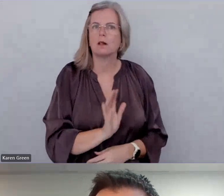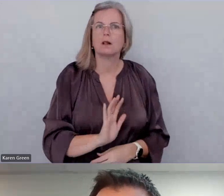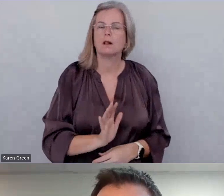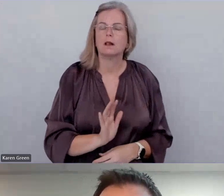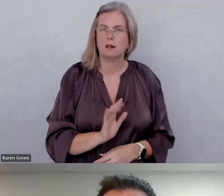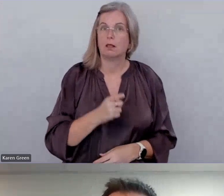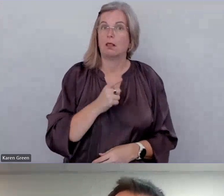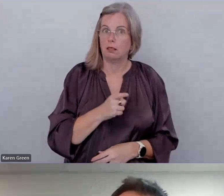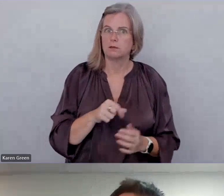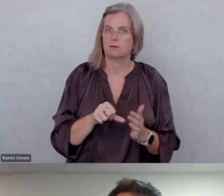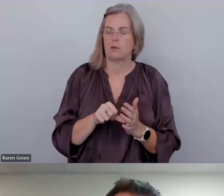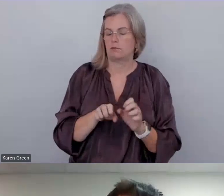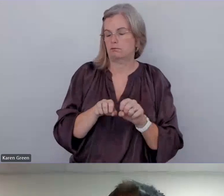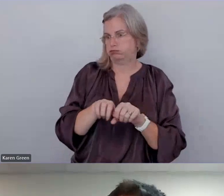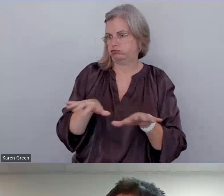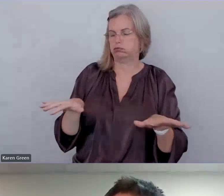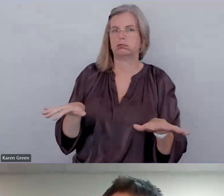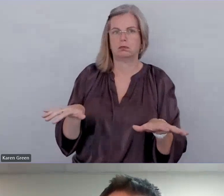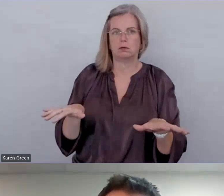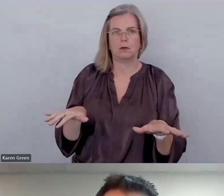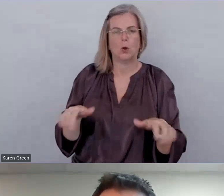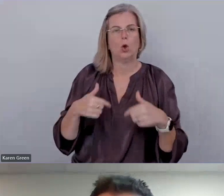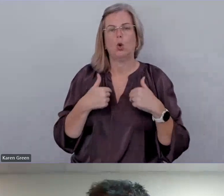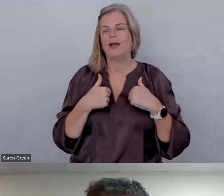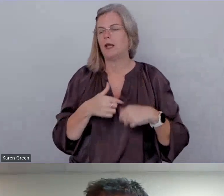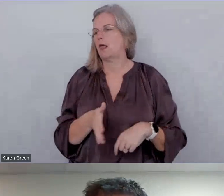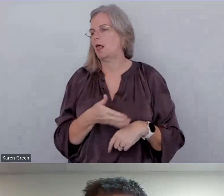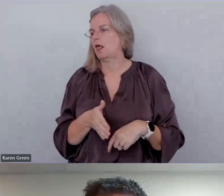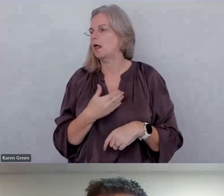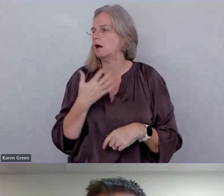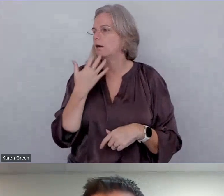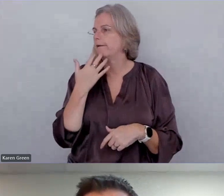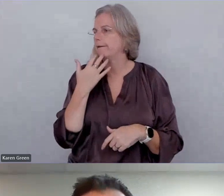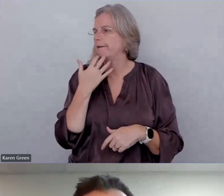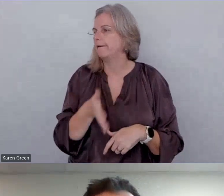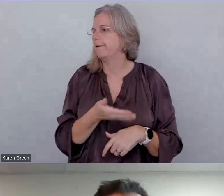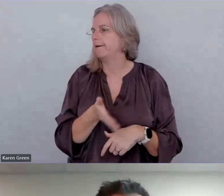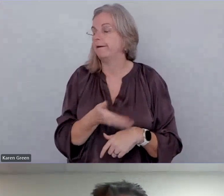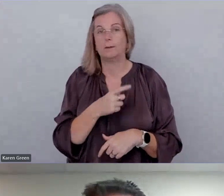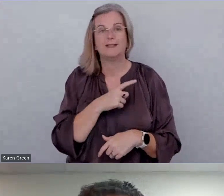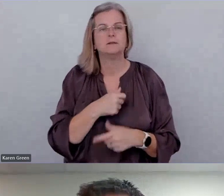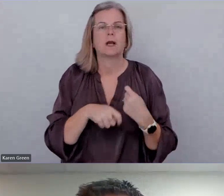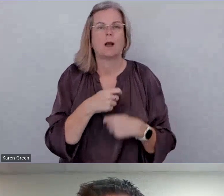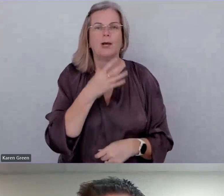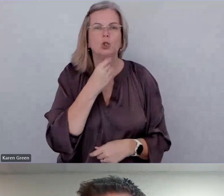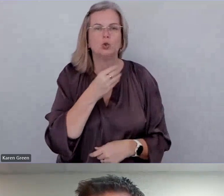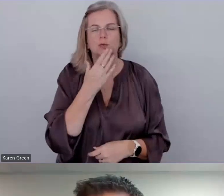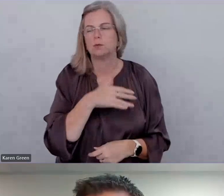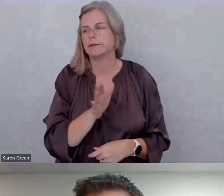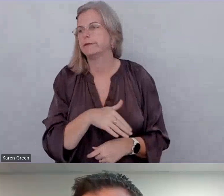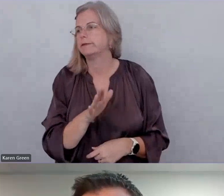that we face, that we kind of tolerate because we're used to it. And now that we have the added burden